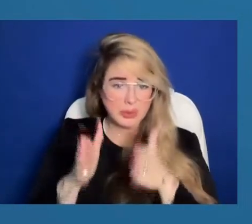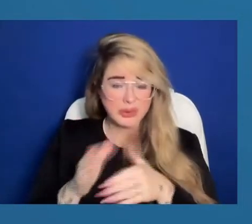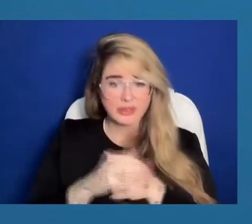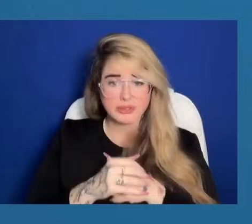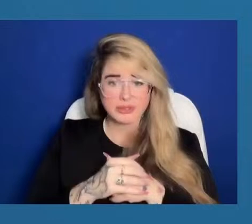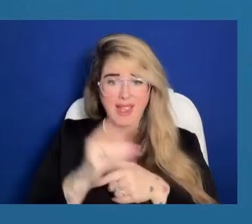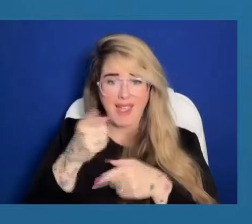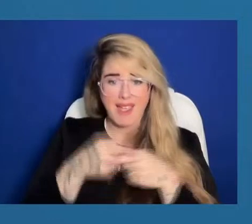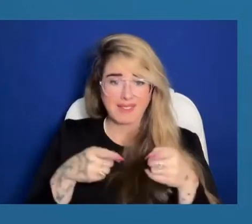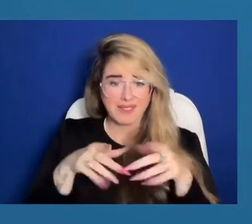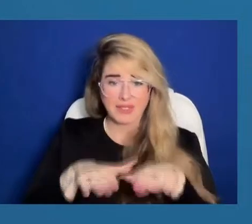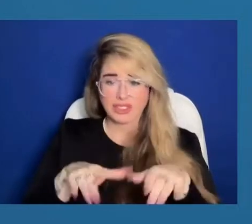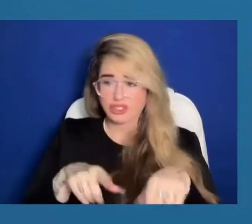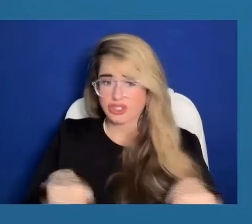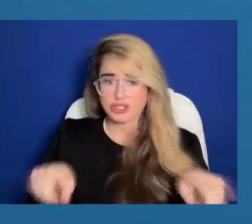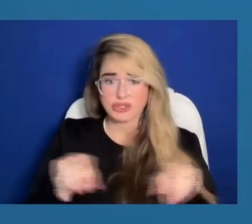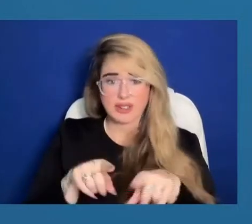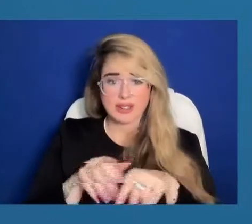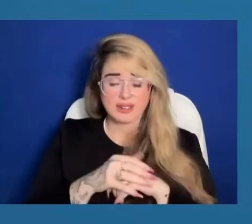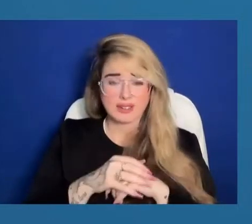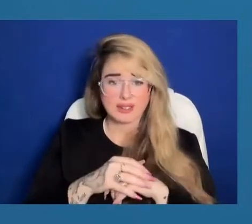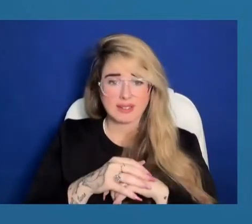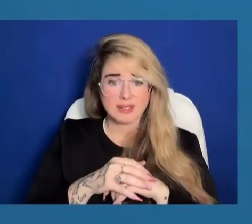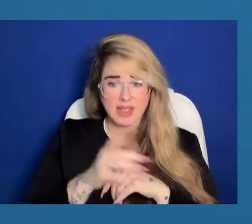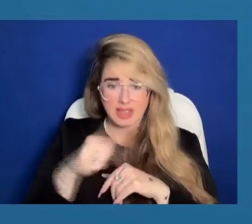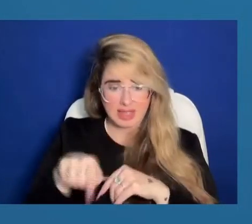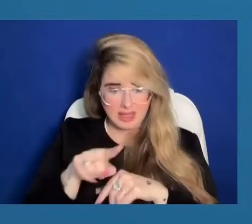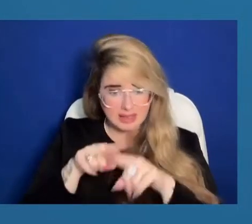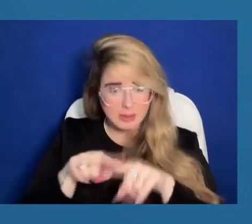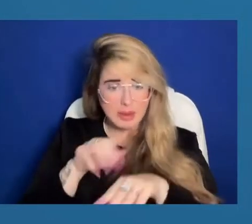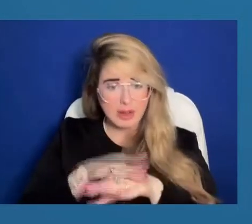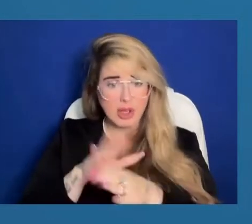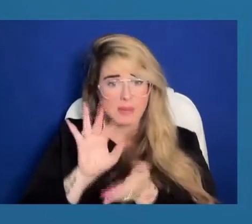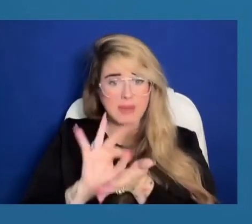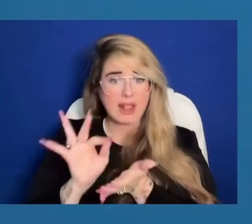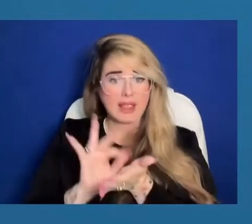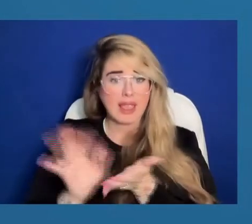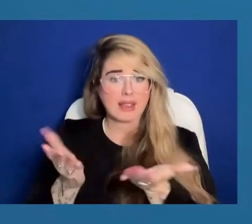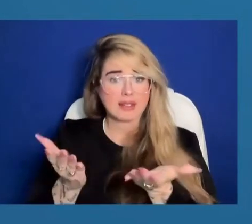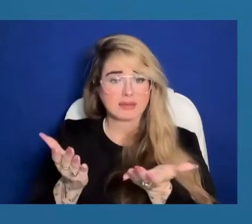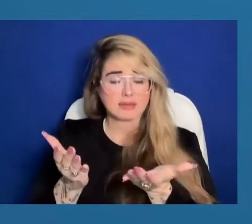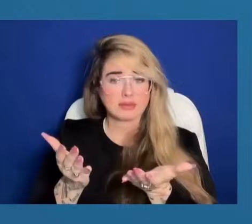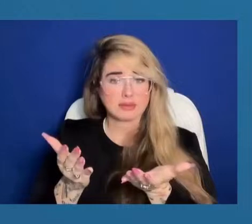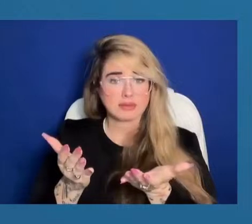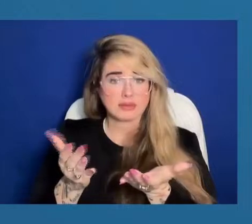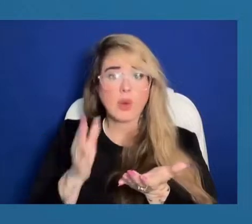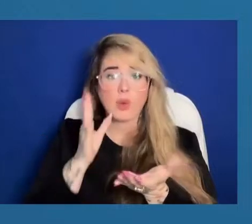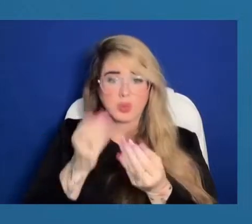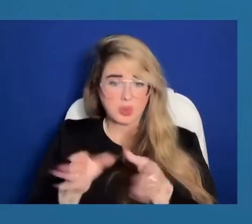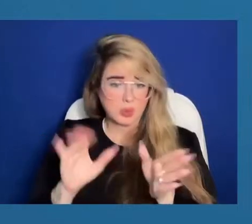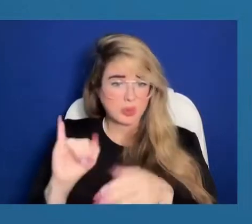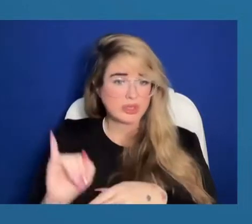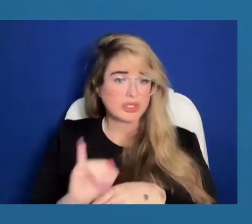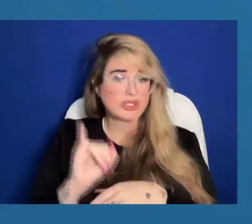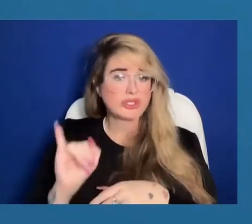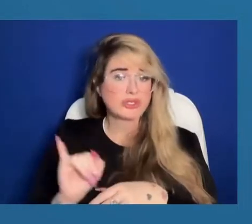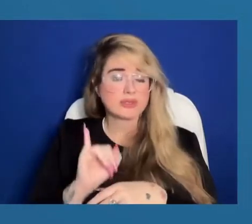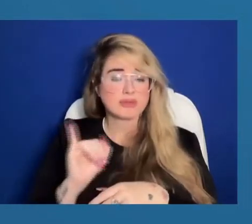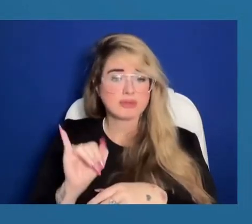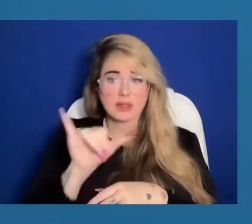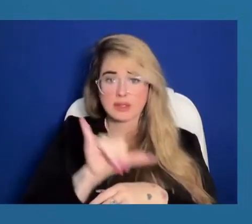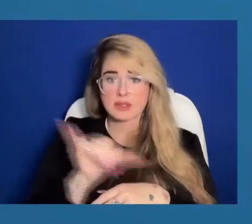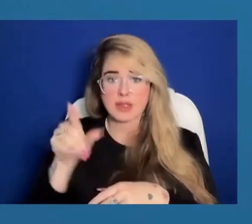children who depend on Medicaid and insurance are going to lose it. Like the governor